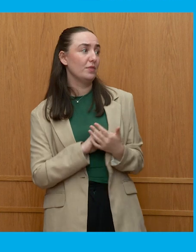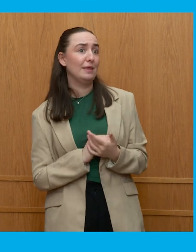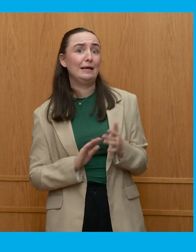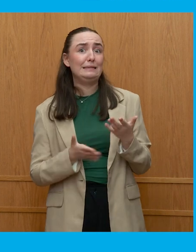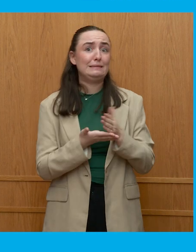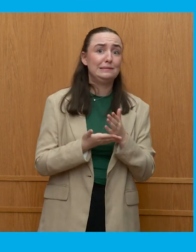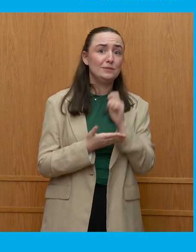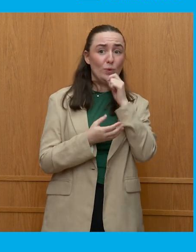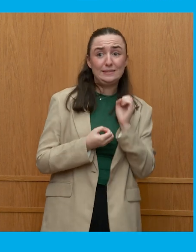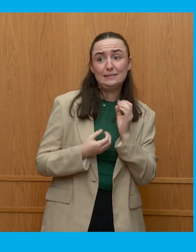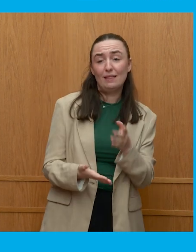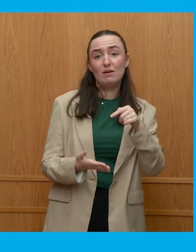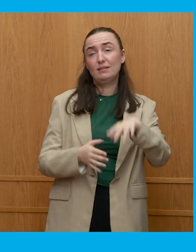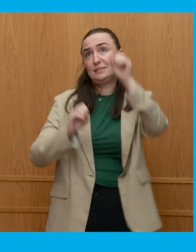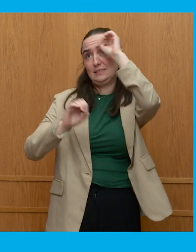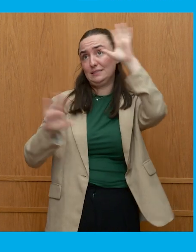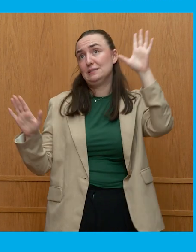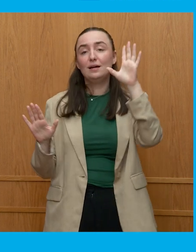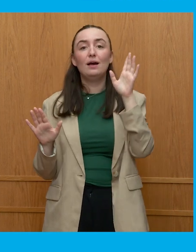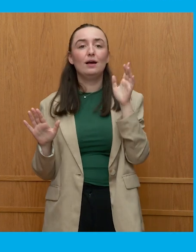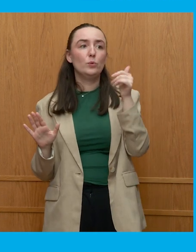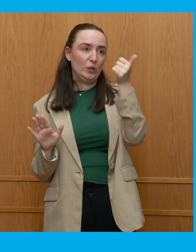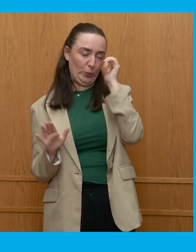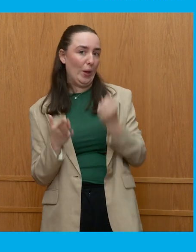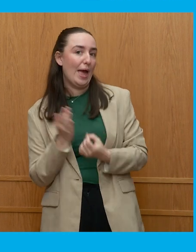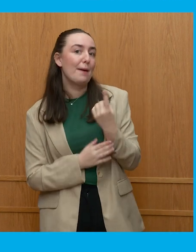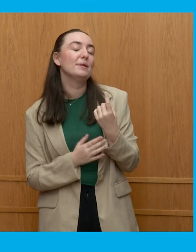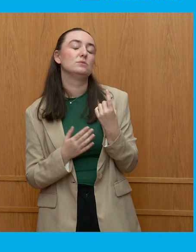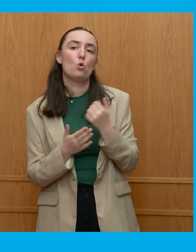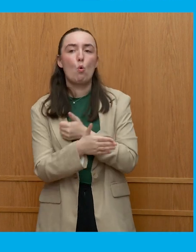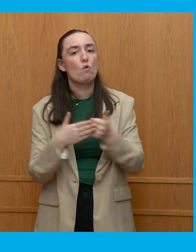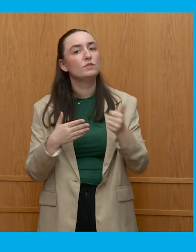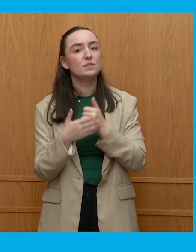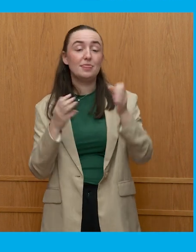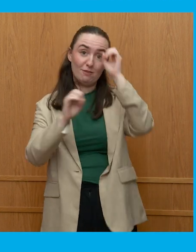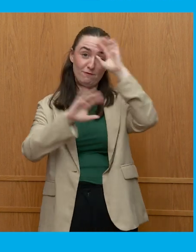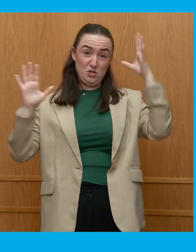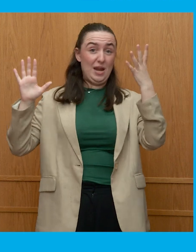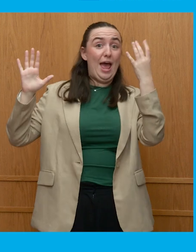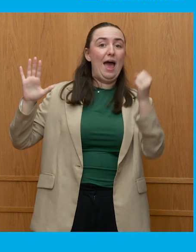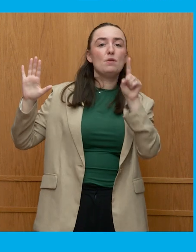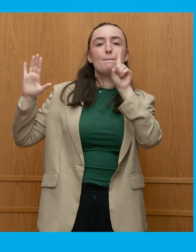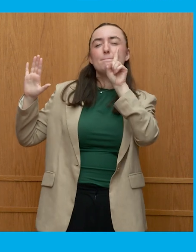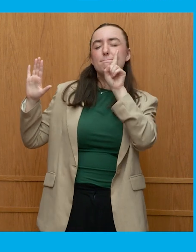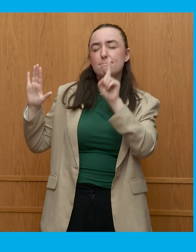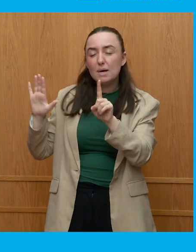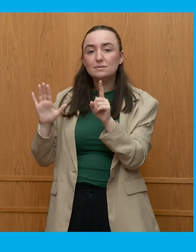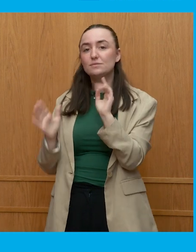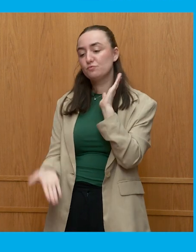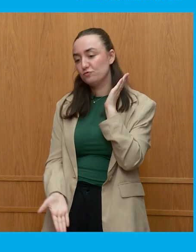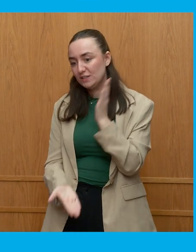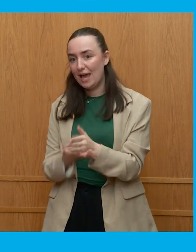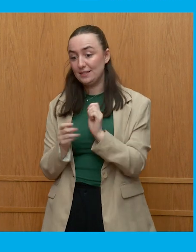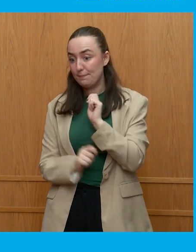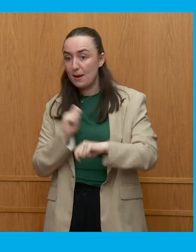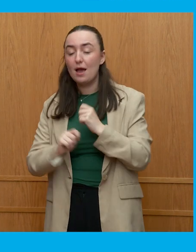can deliver on a vision, which so often happens. You have the vision and the, you know, there isn't the follow through, you